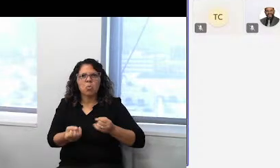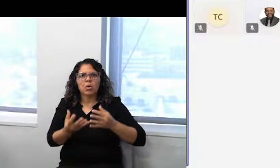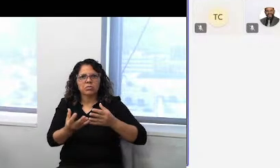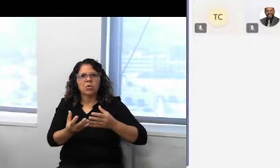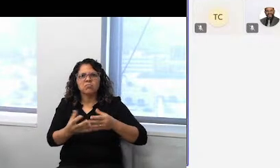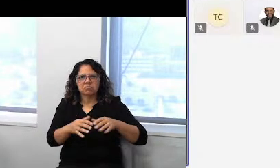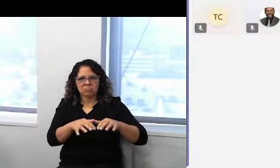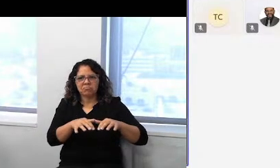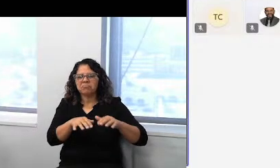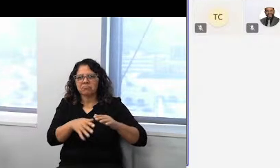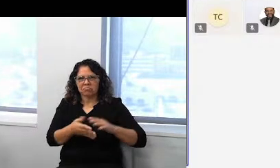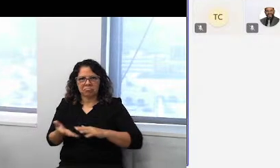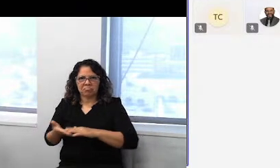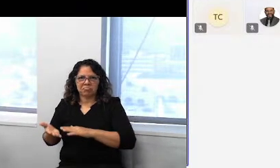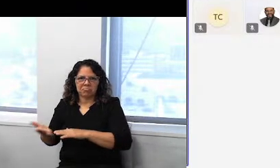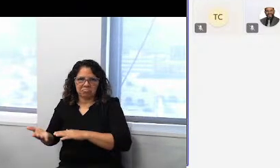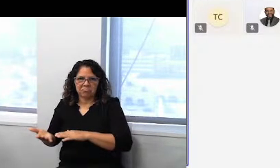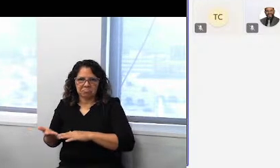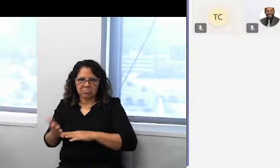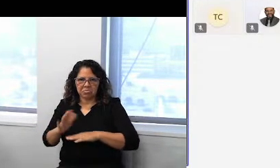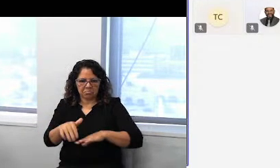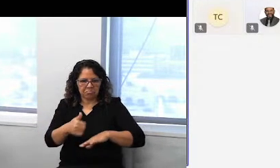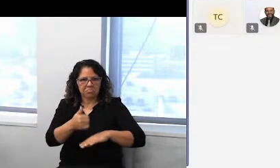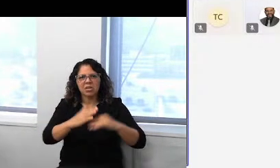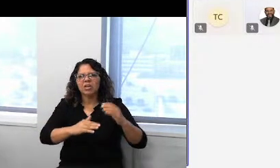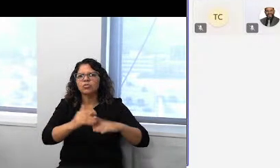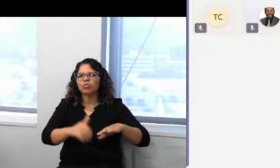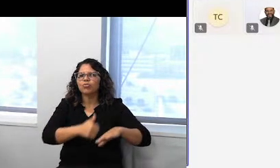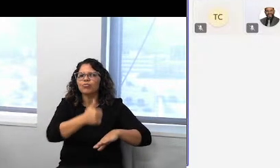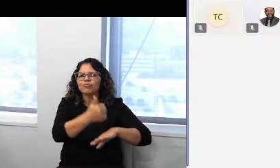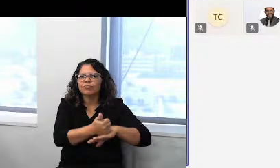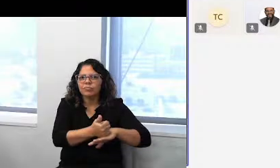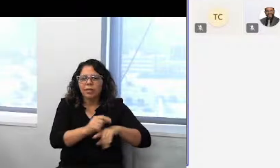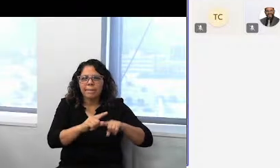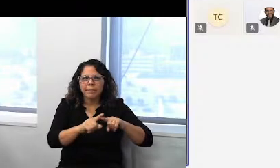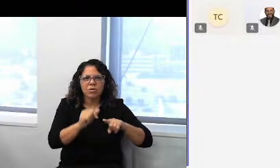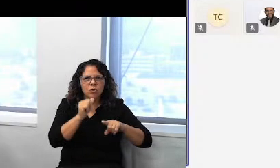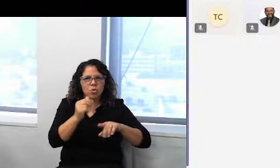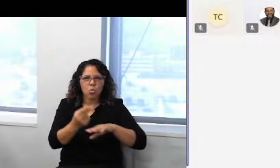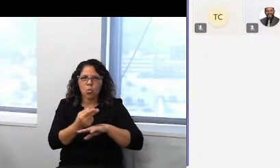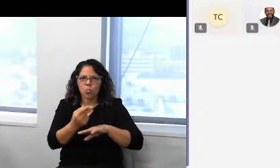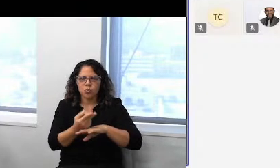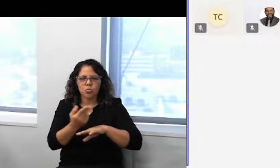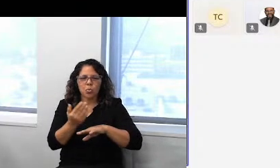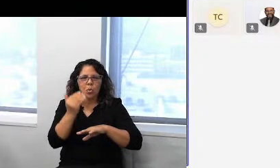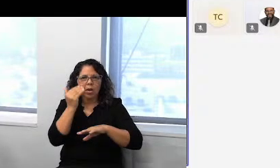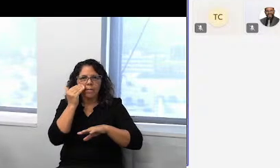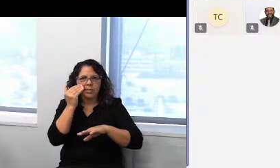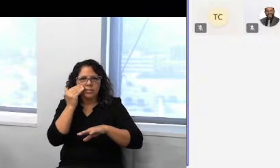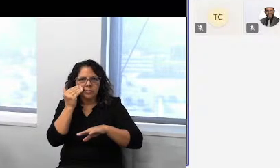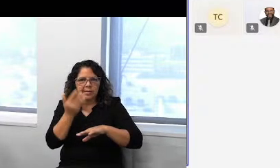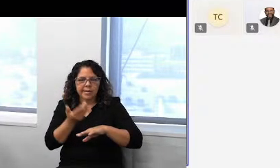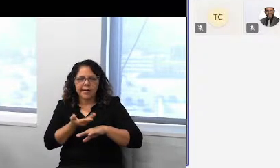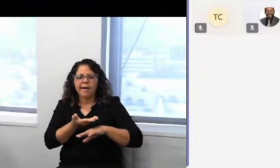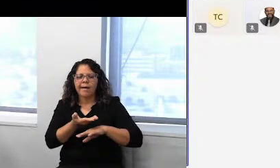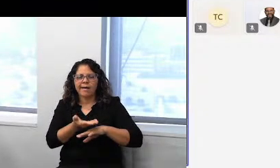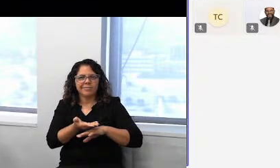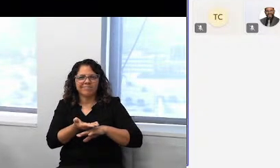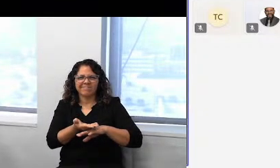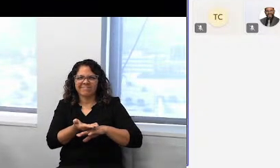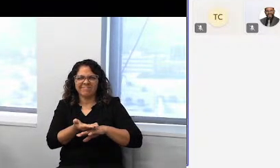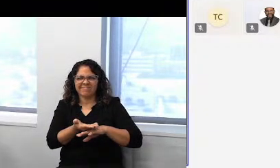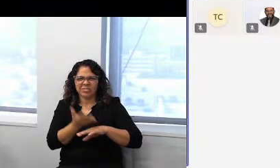you underutilize the asset, you're making investments you don't know you're going to utilize. However, there is a degree